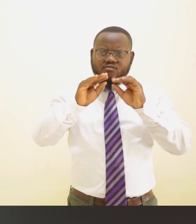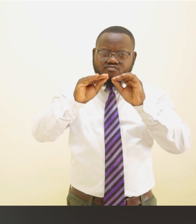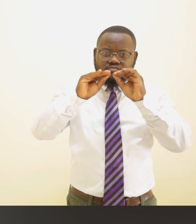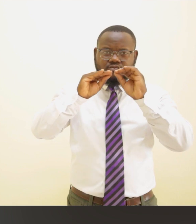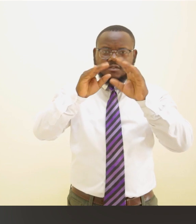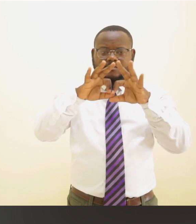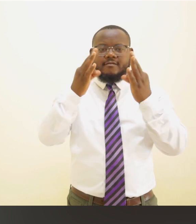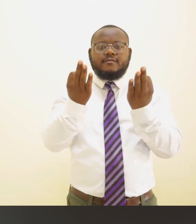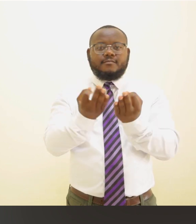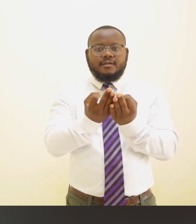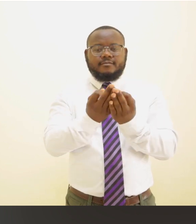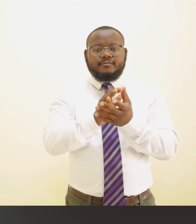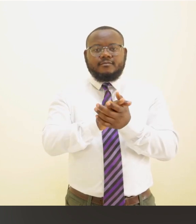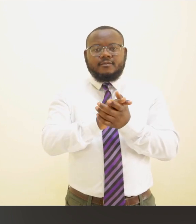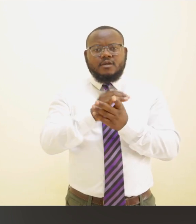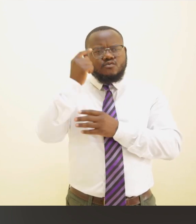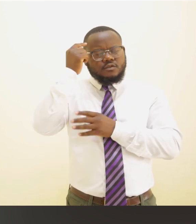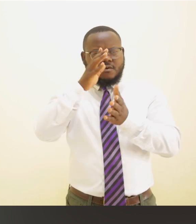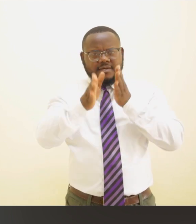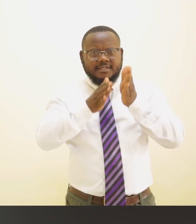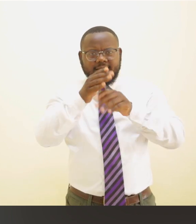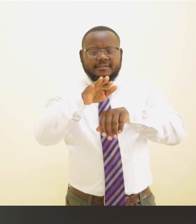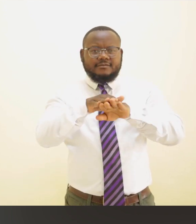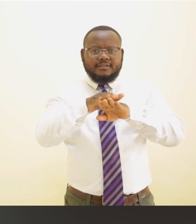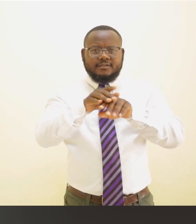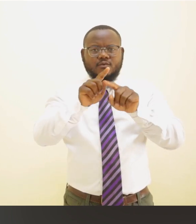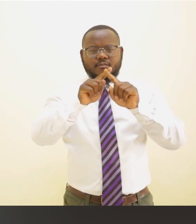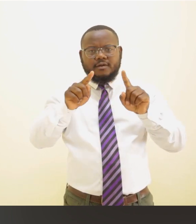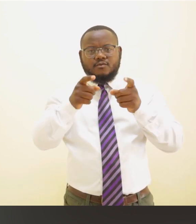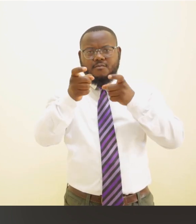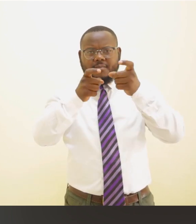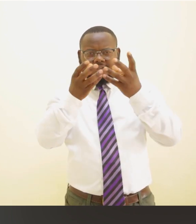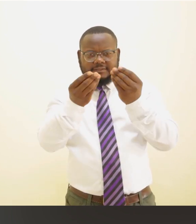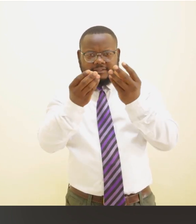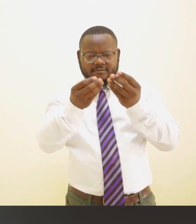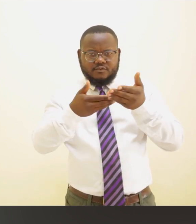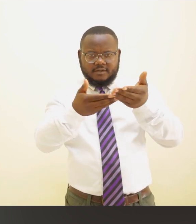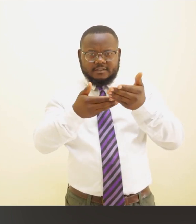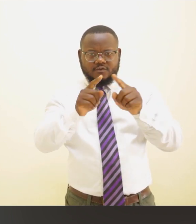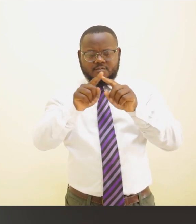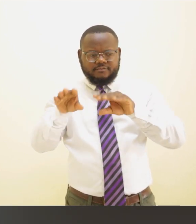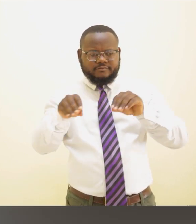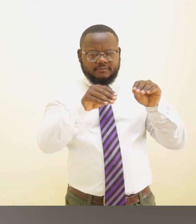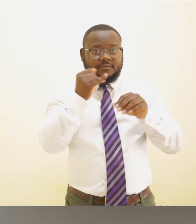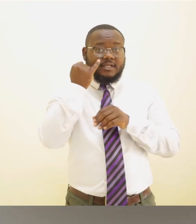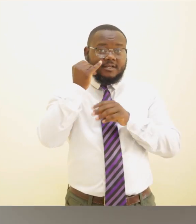families, recognizing early signs, managing simple cases, and referring when needed.